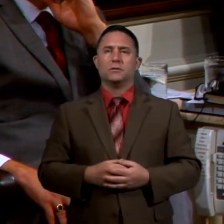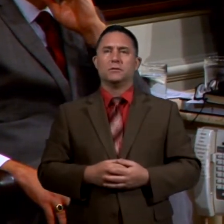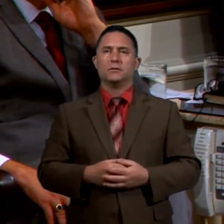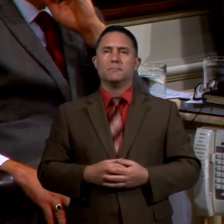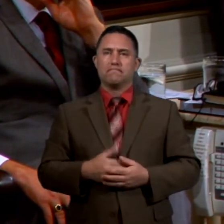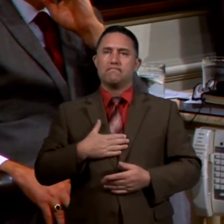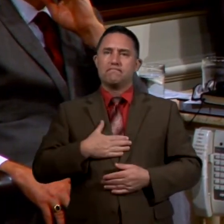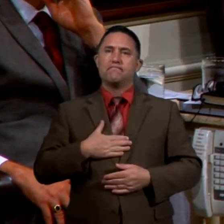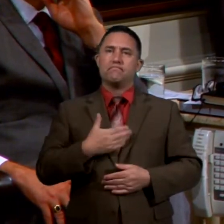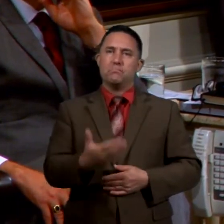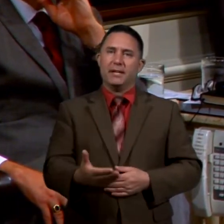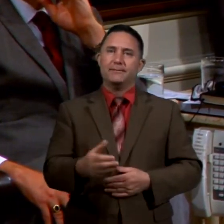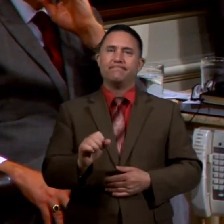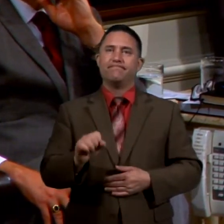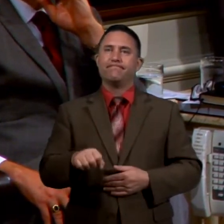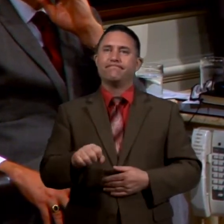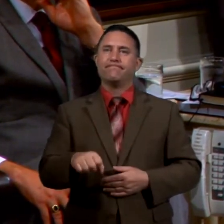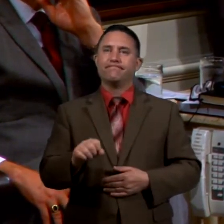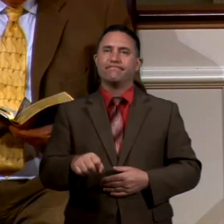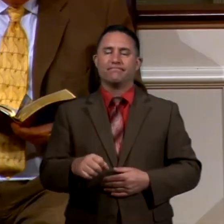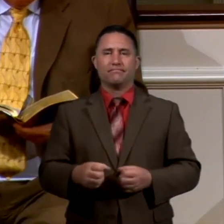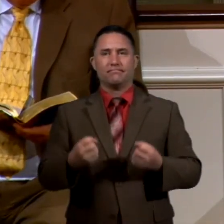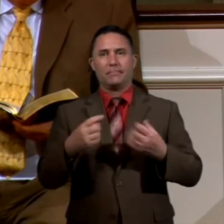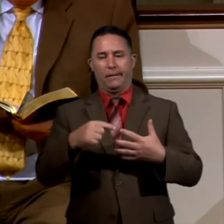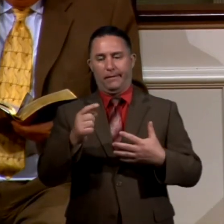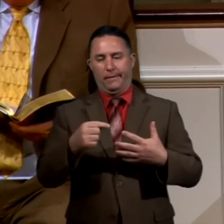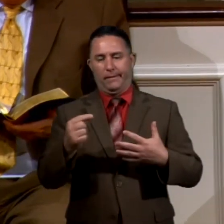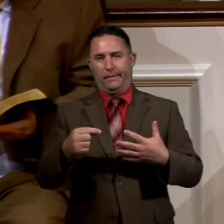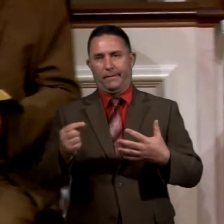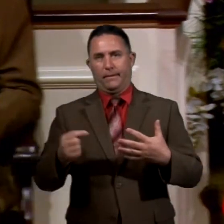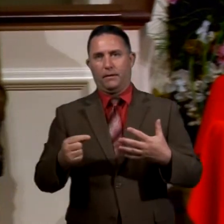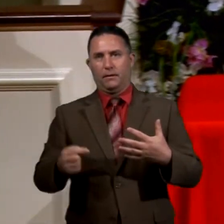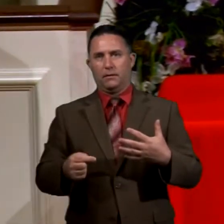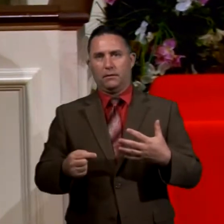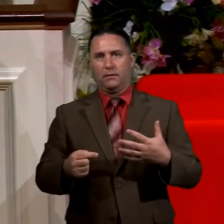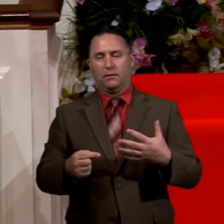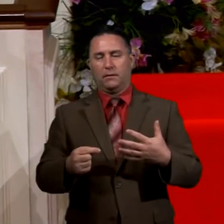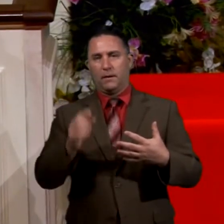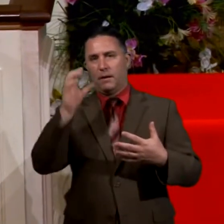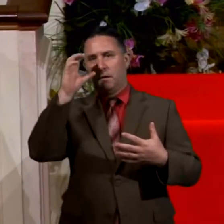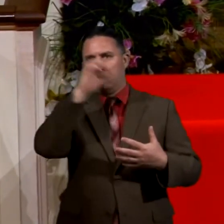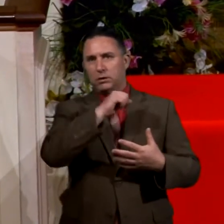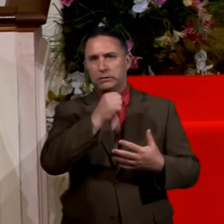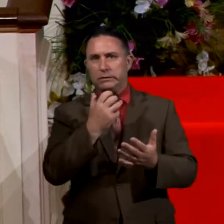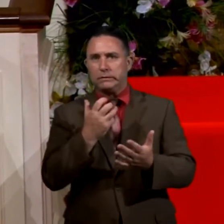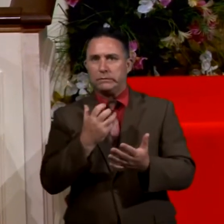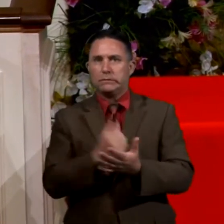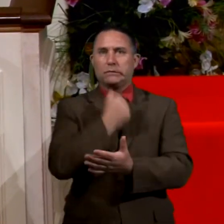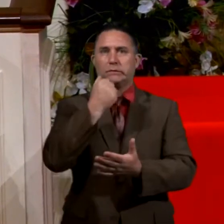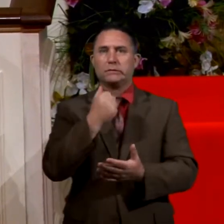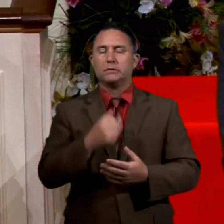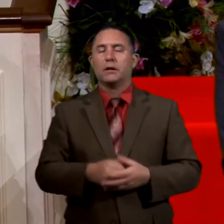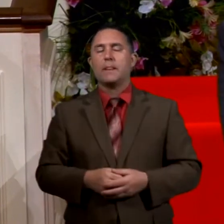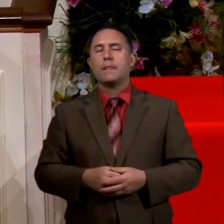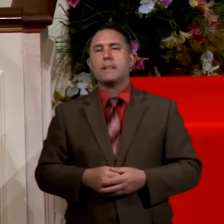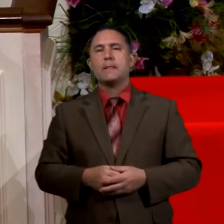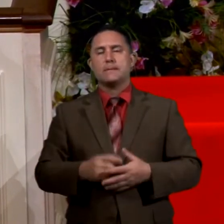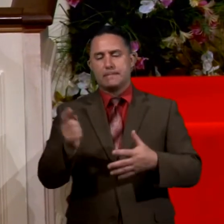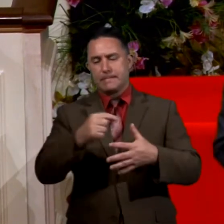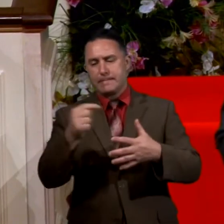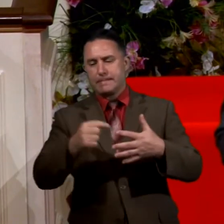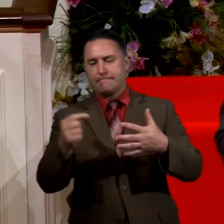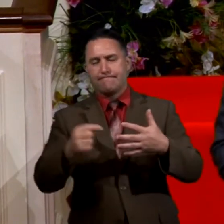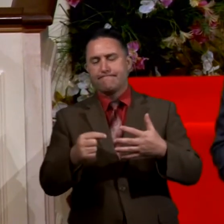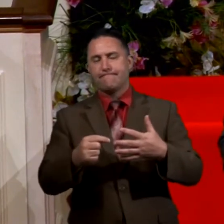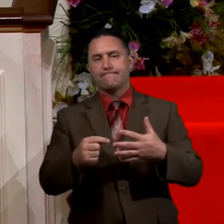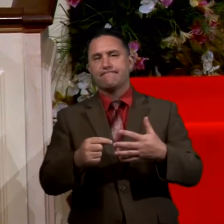would admit that so many things that we've missed out on, so many things that we've not done for